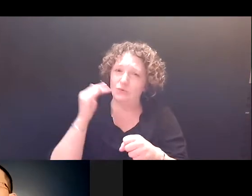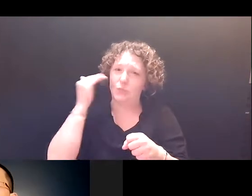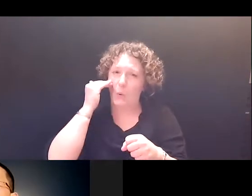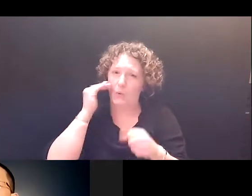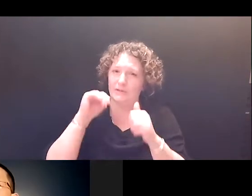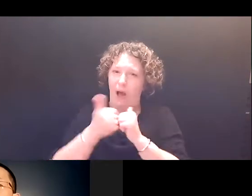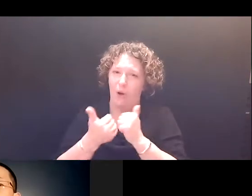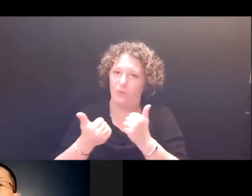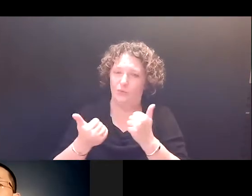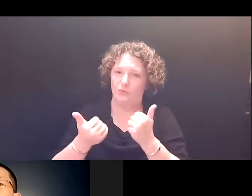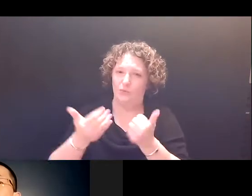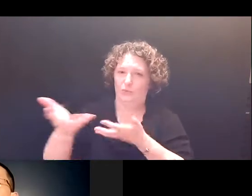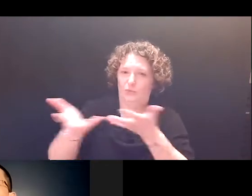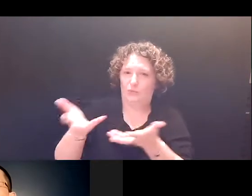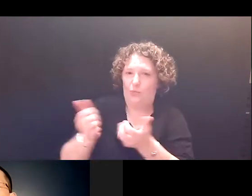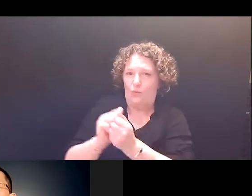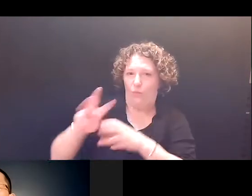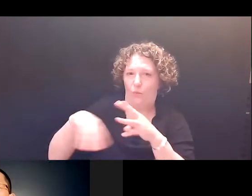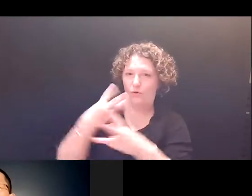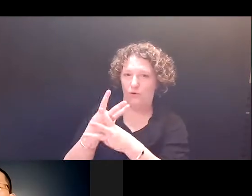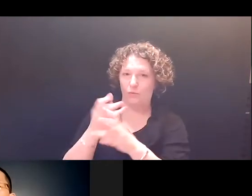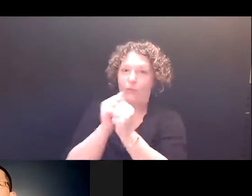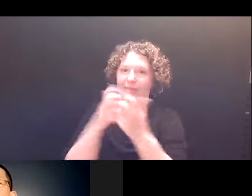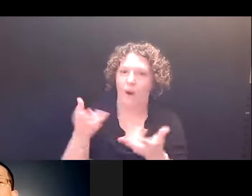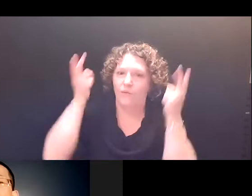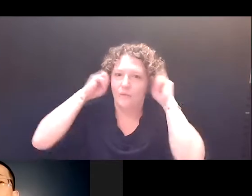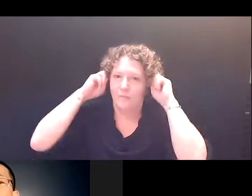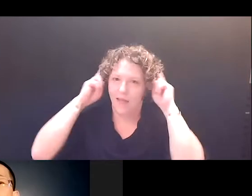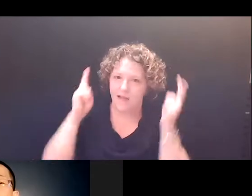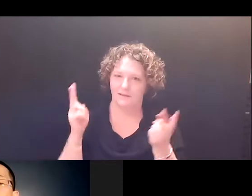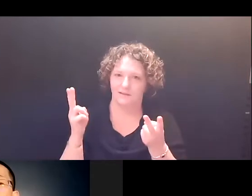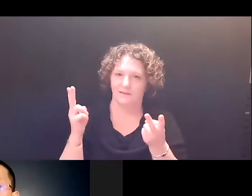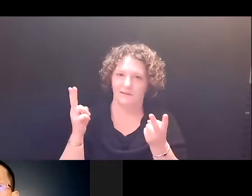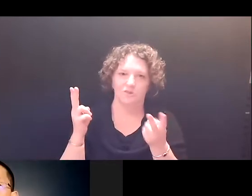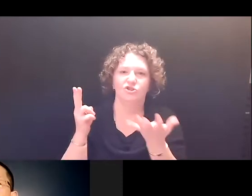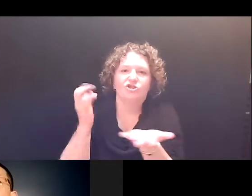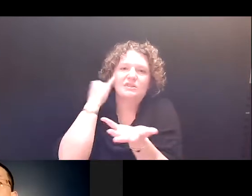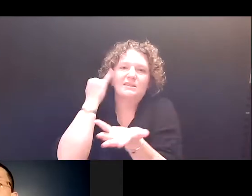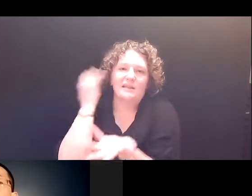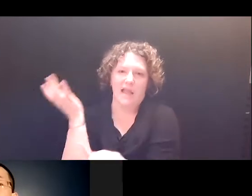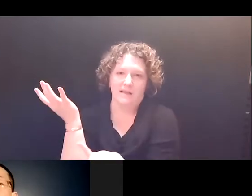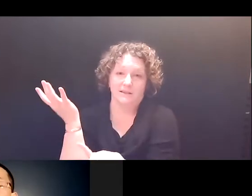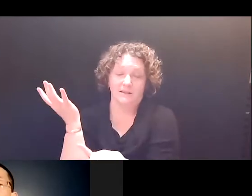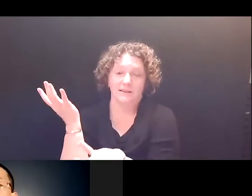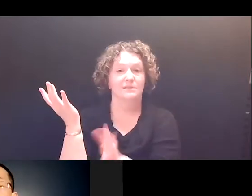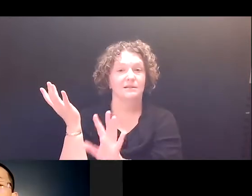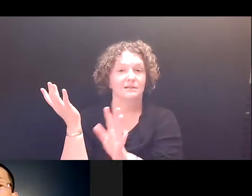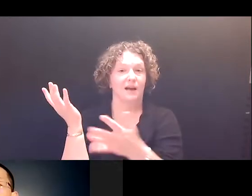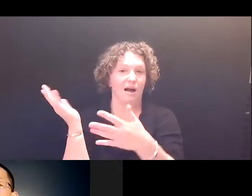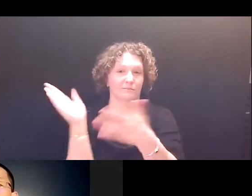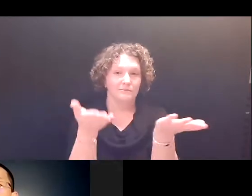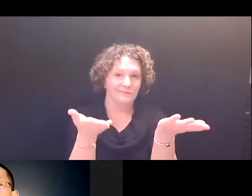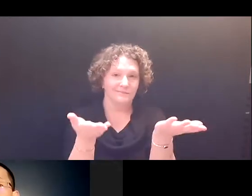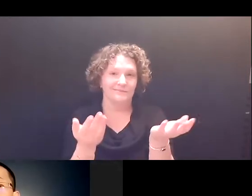to practice hearing? Or do the kids need to know how to interact with the world without having the cochlear